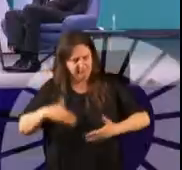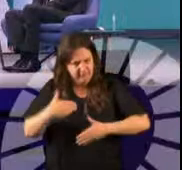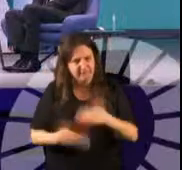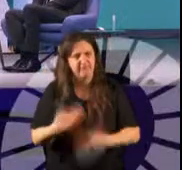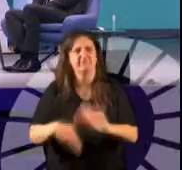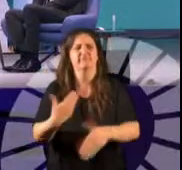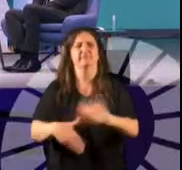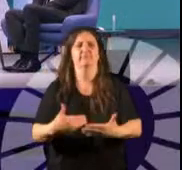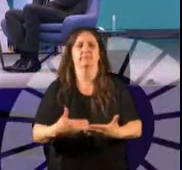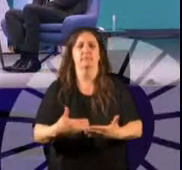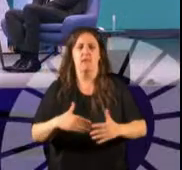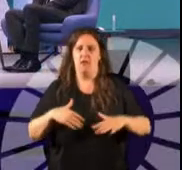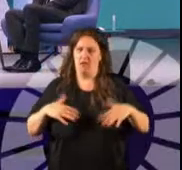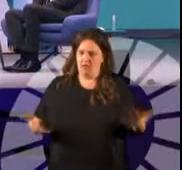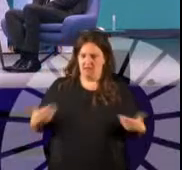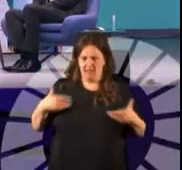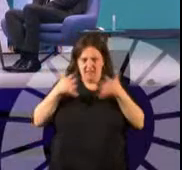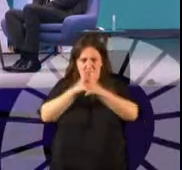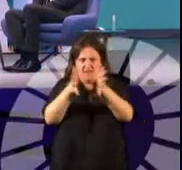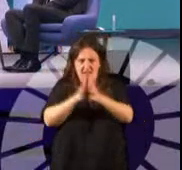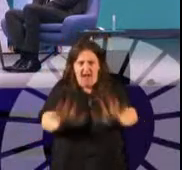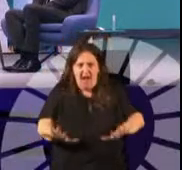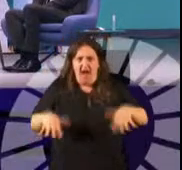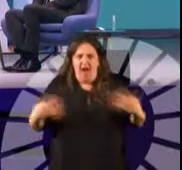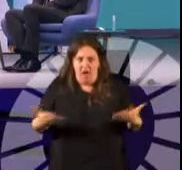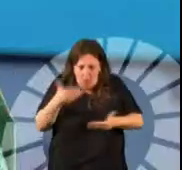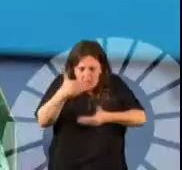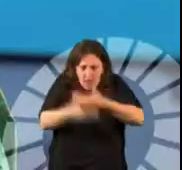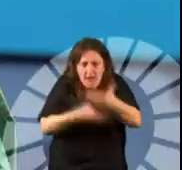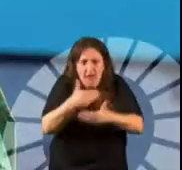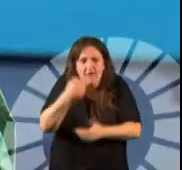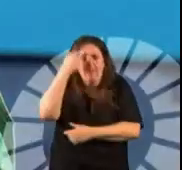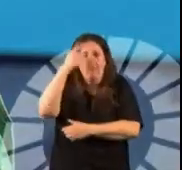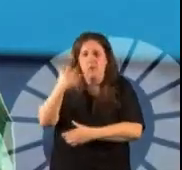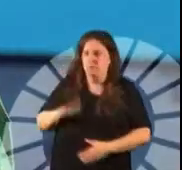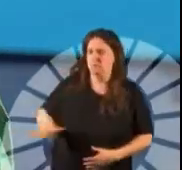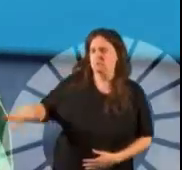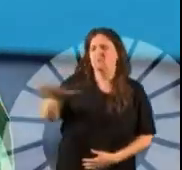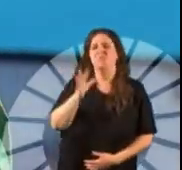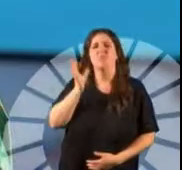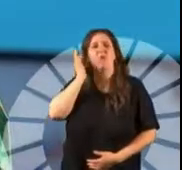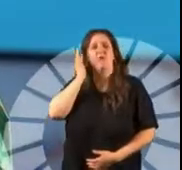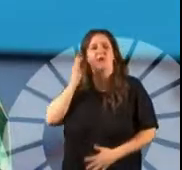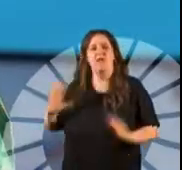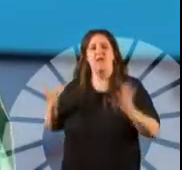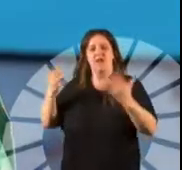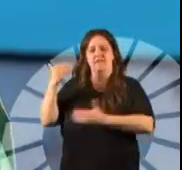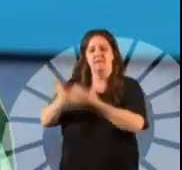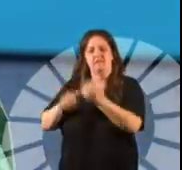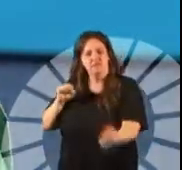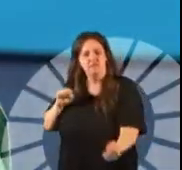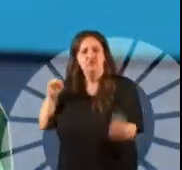I'm not clear, I'm going to have to tell you what we